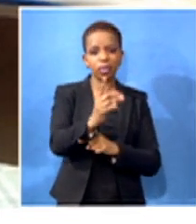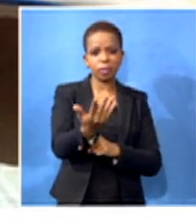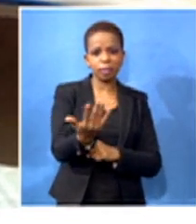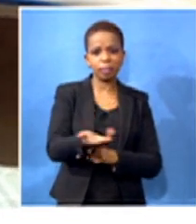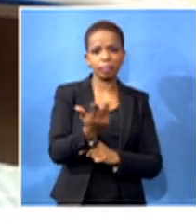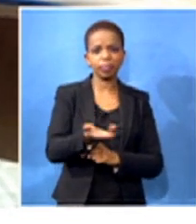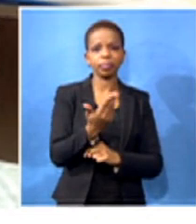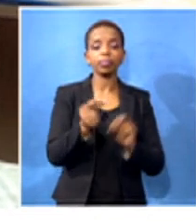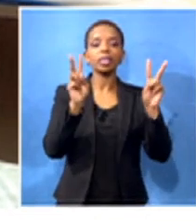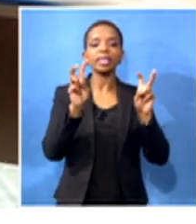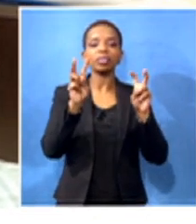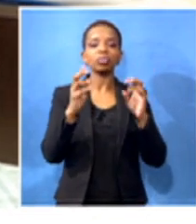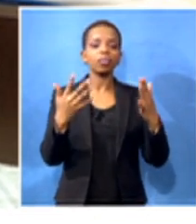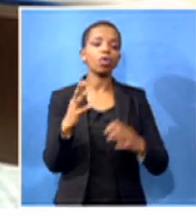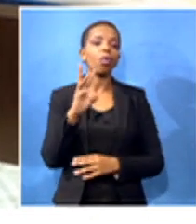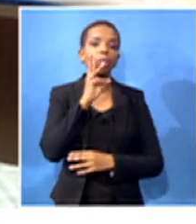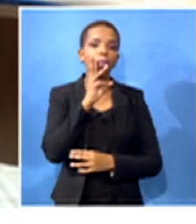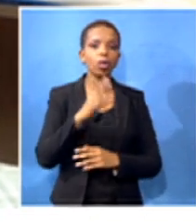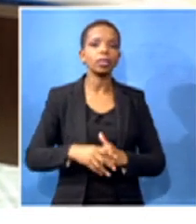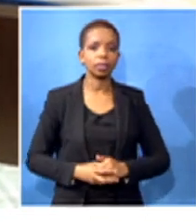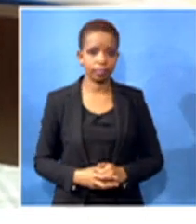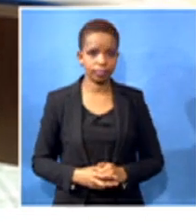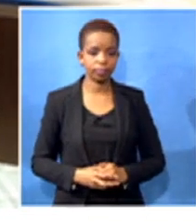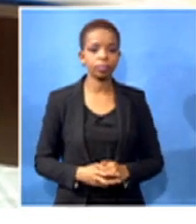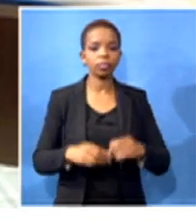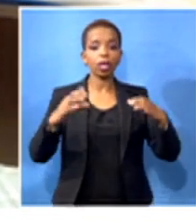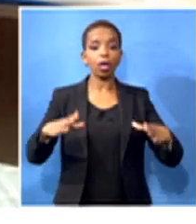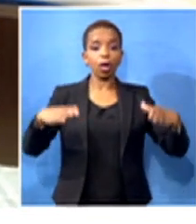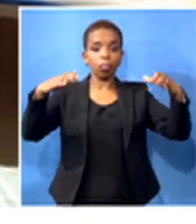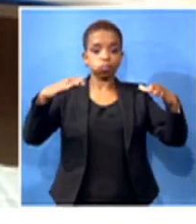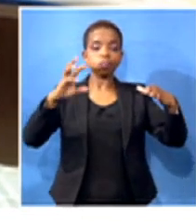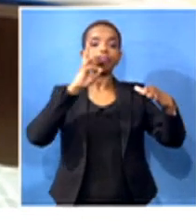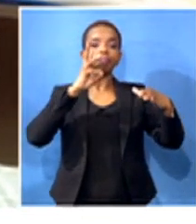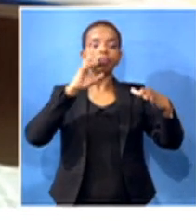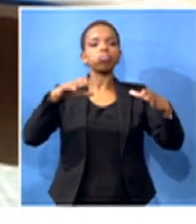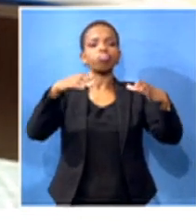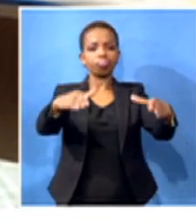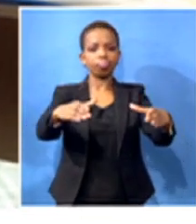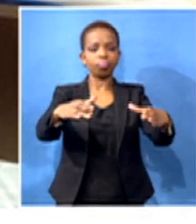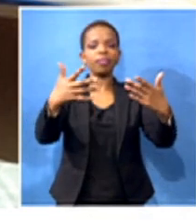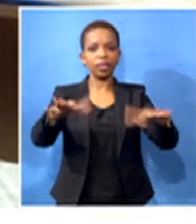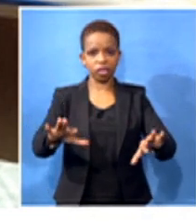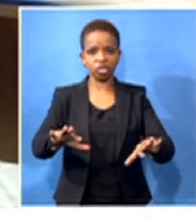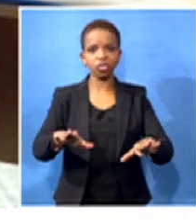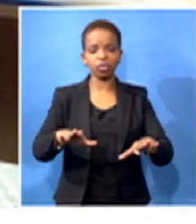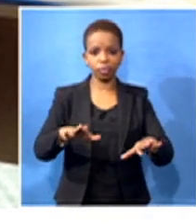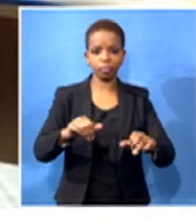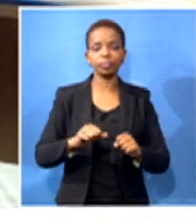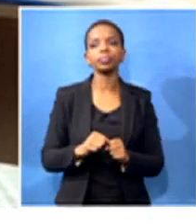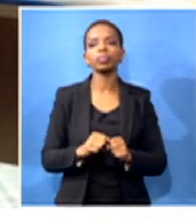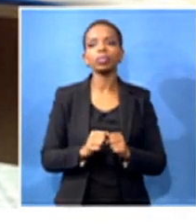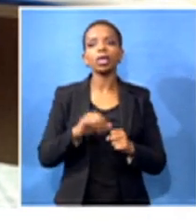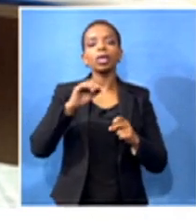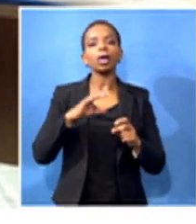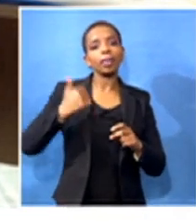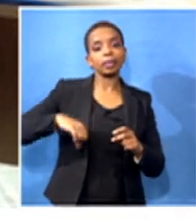the issue of water, and the tank has been installed and the water has been sent by the municipality. There was an issue of